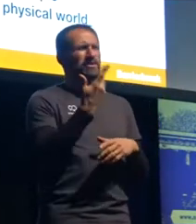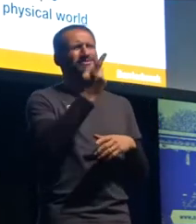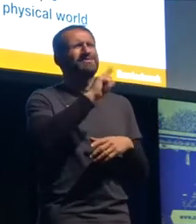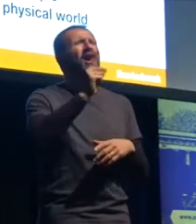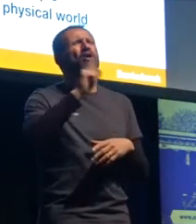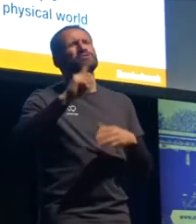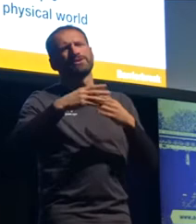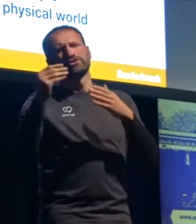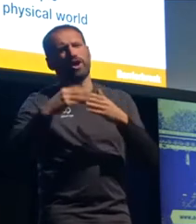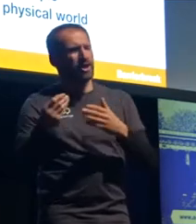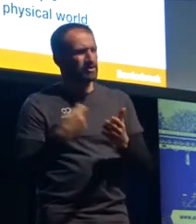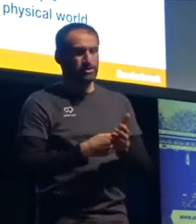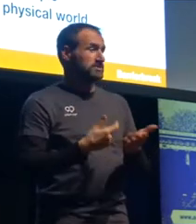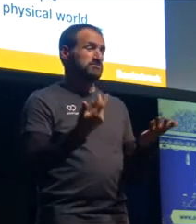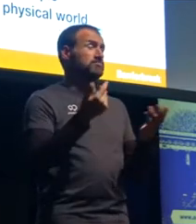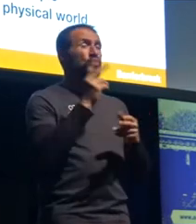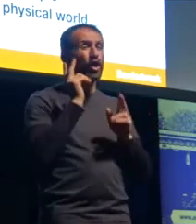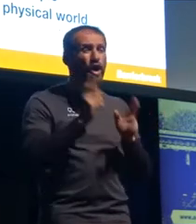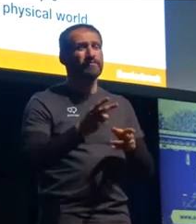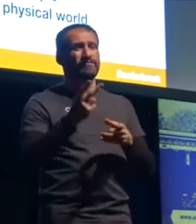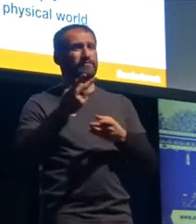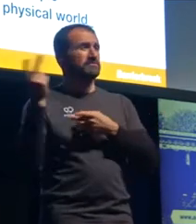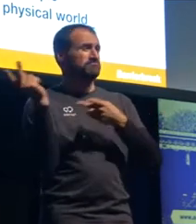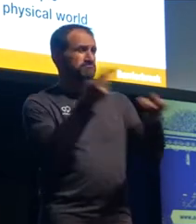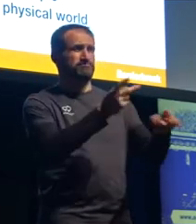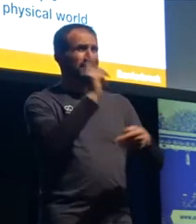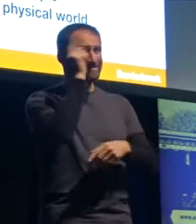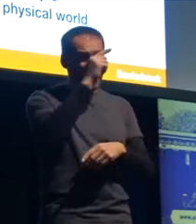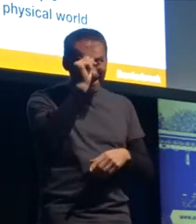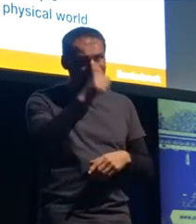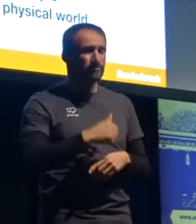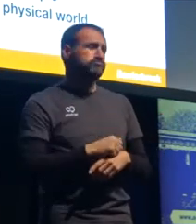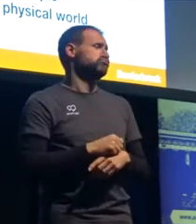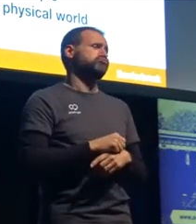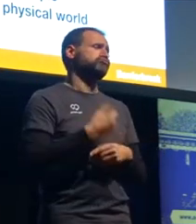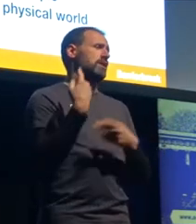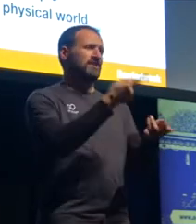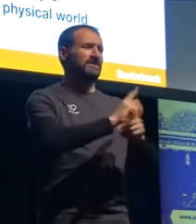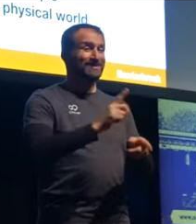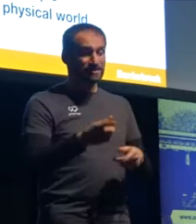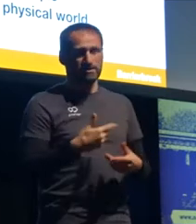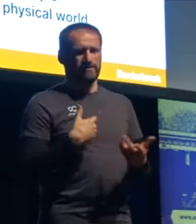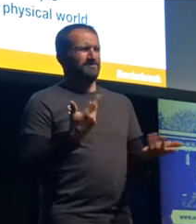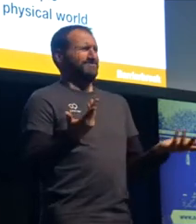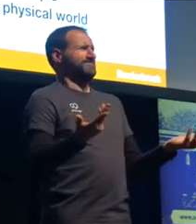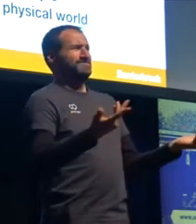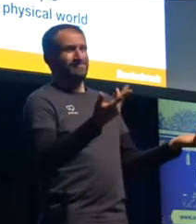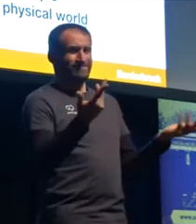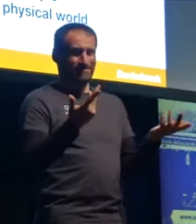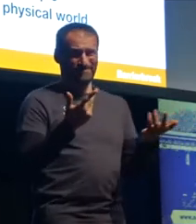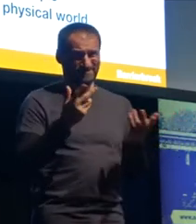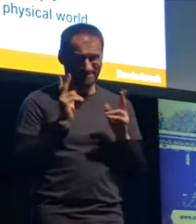dollars. A lot of times they don't even ship to places like India. And in general, it's not really